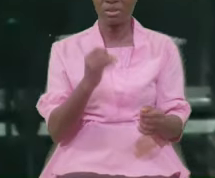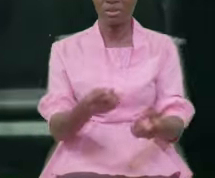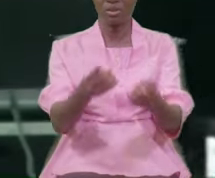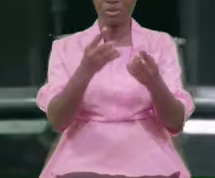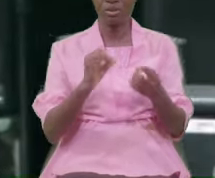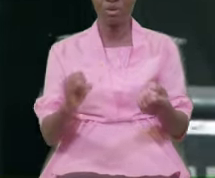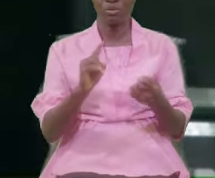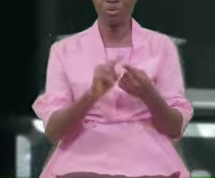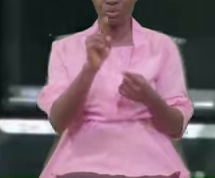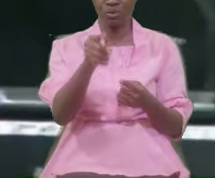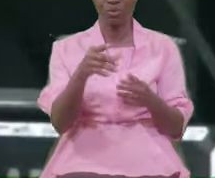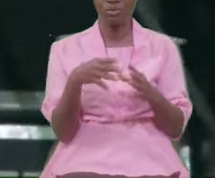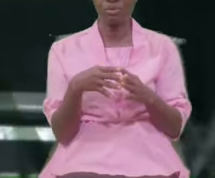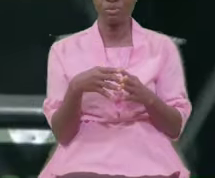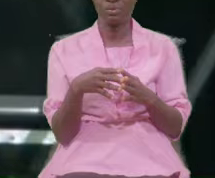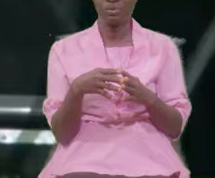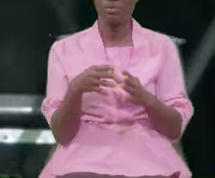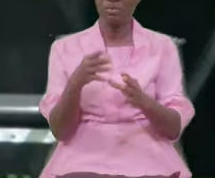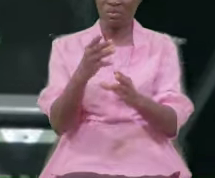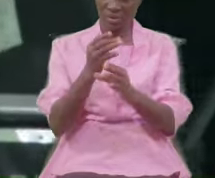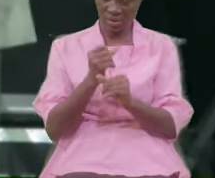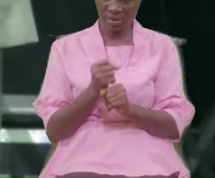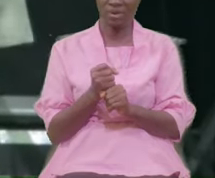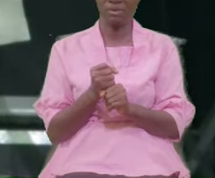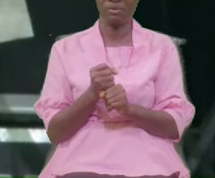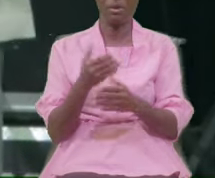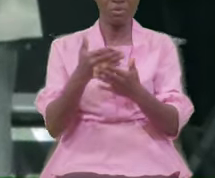go re before